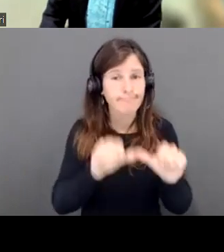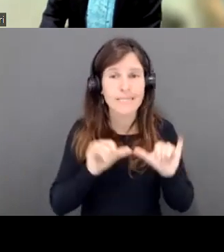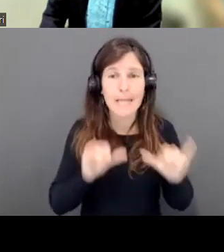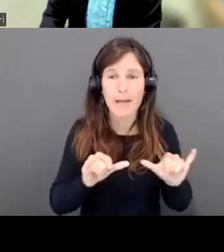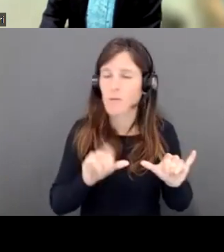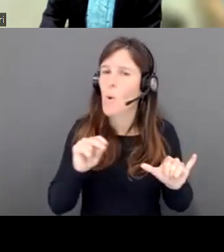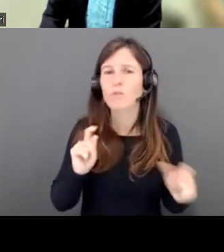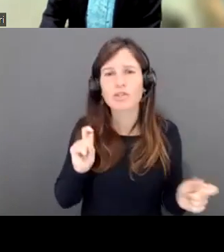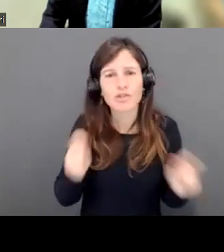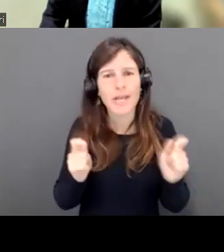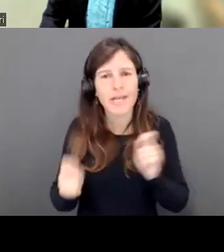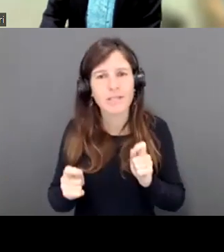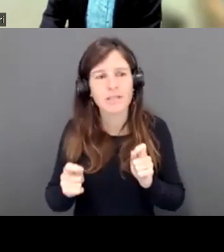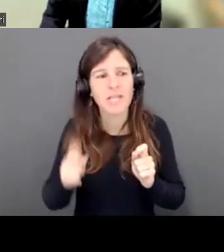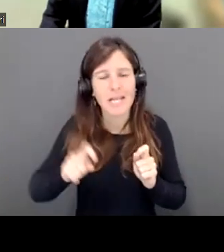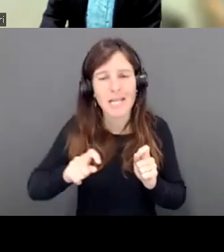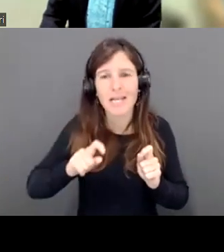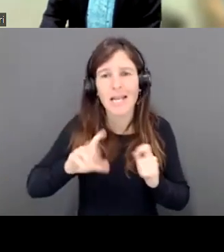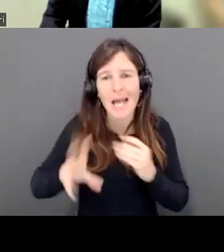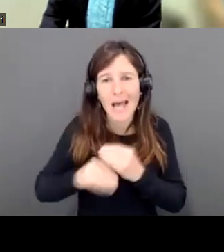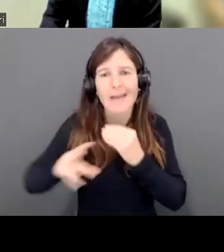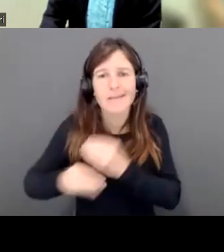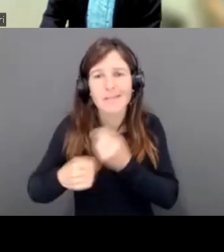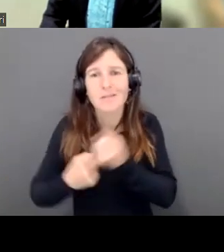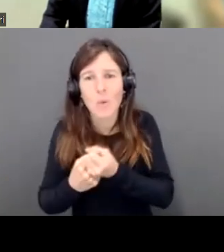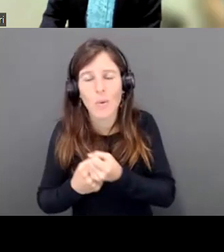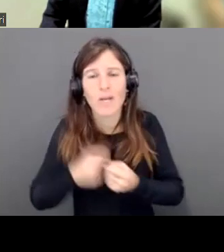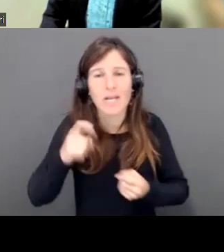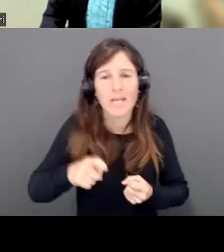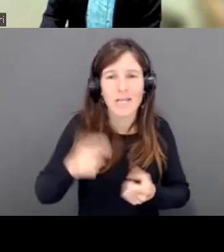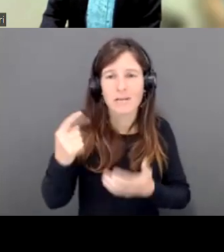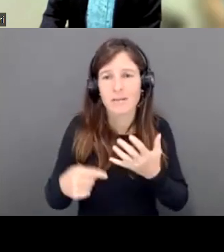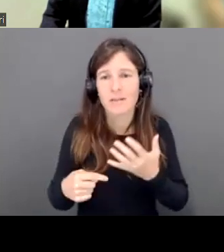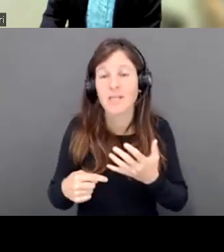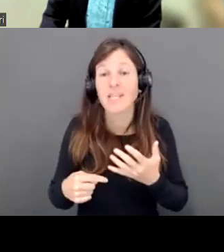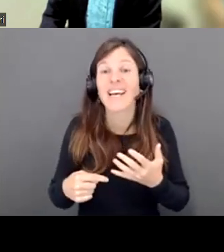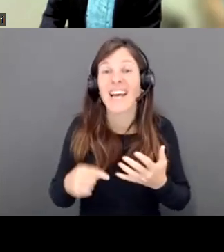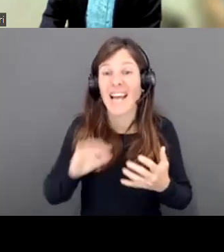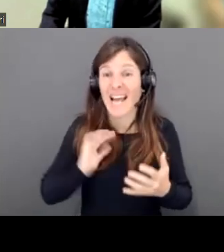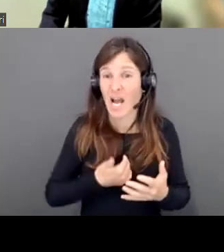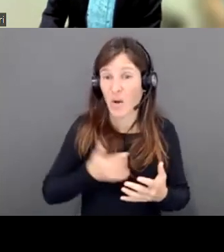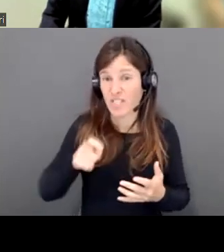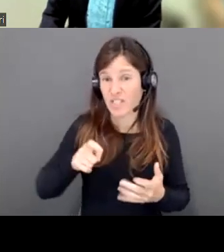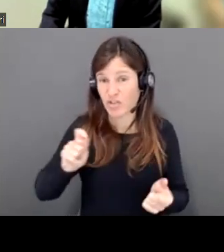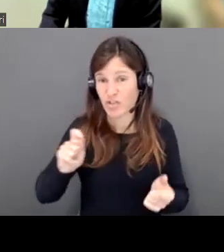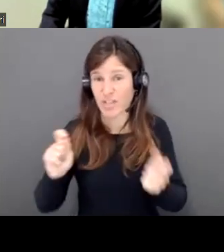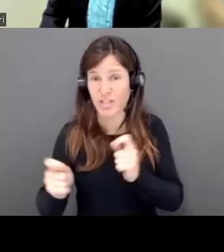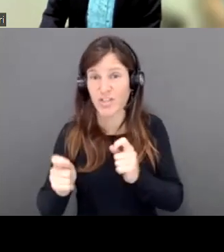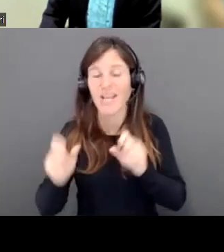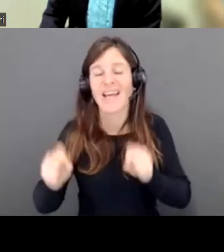of abuse, and sometimes very unintentionally. So if we think of our